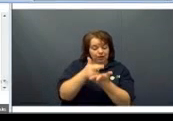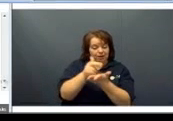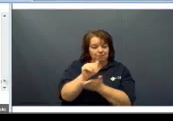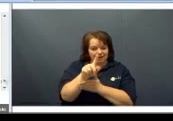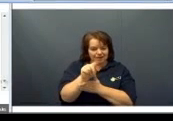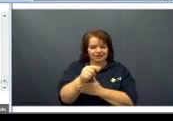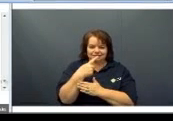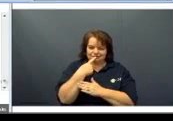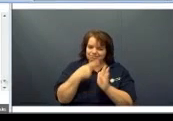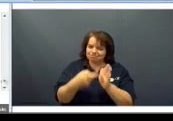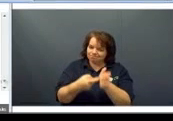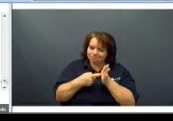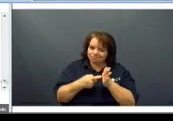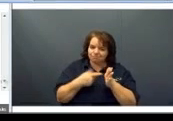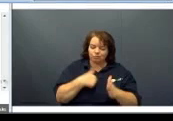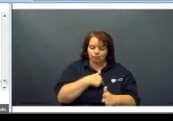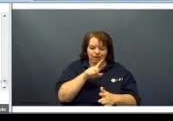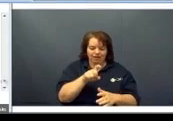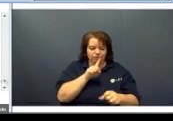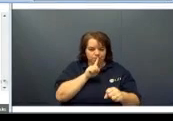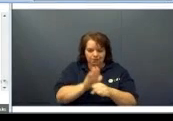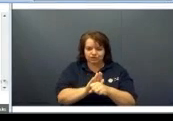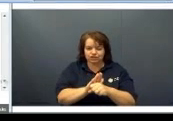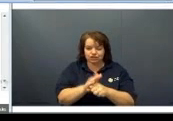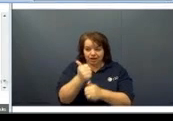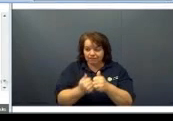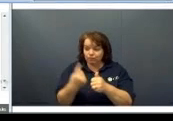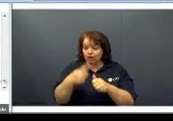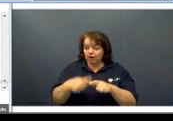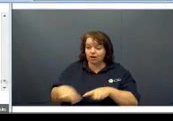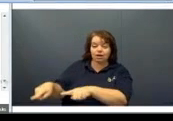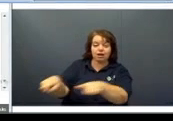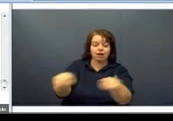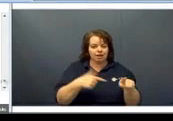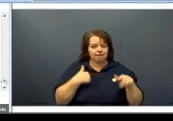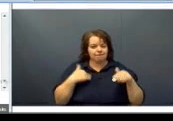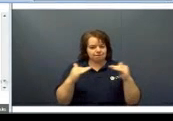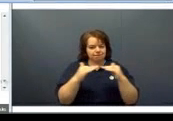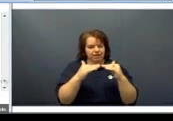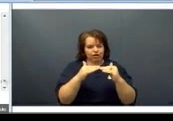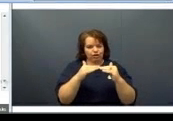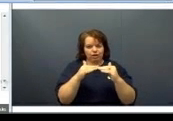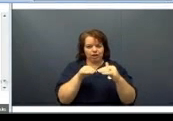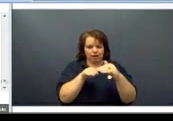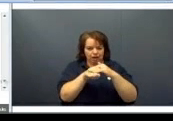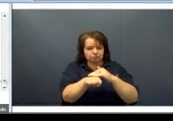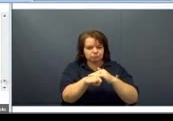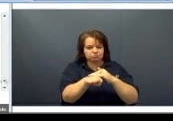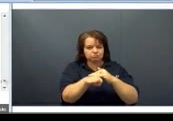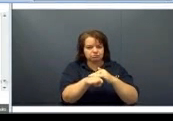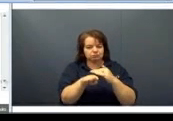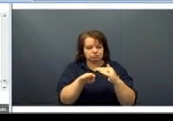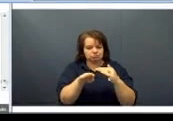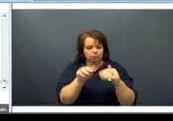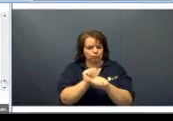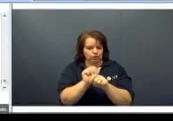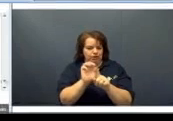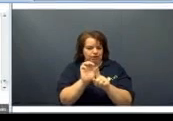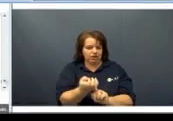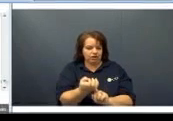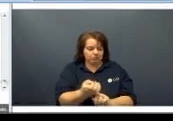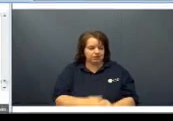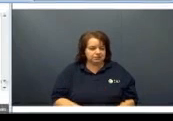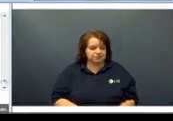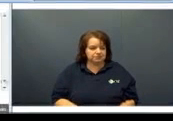the Rehabilitation Act is the one that says that we will make sure that everyone has a fair and equitable working